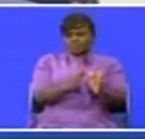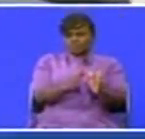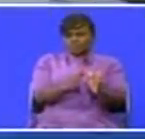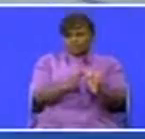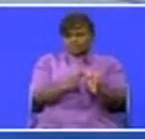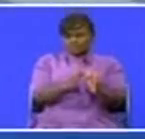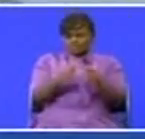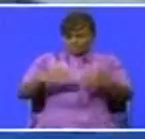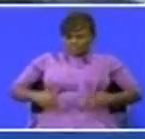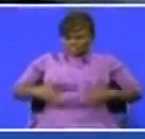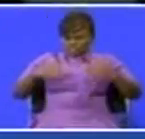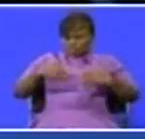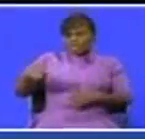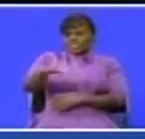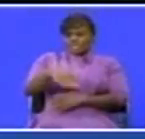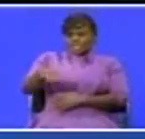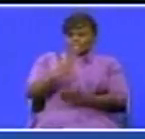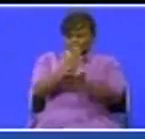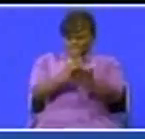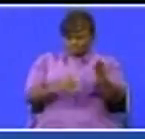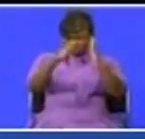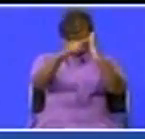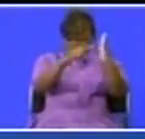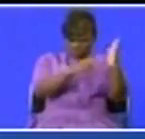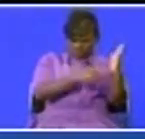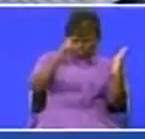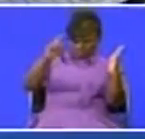ducts and physical sites, among others.